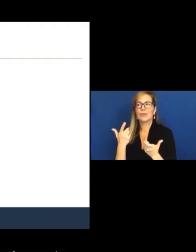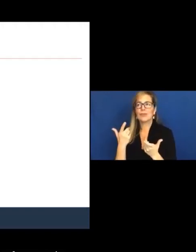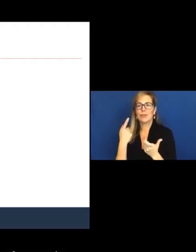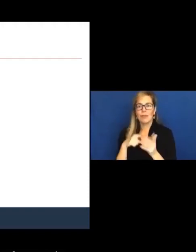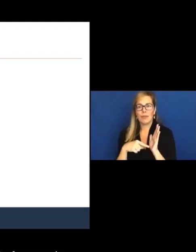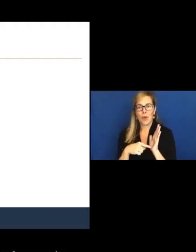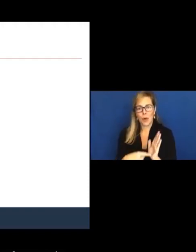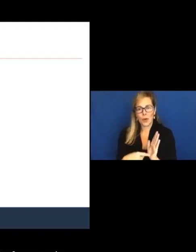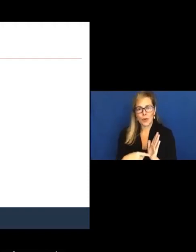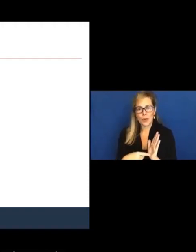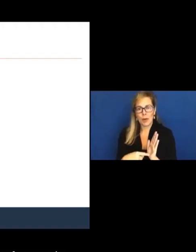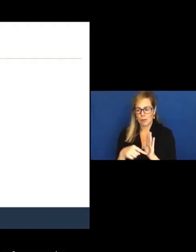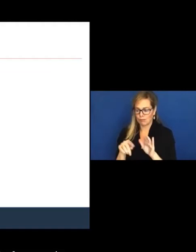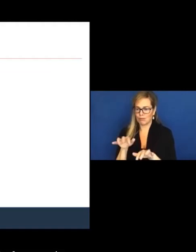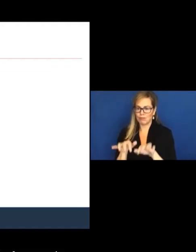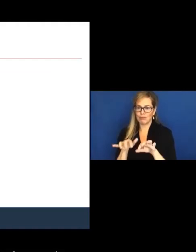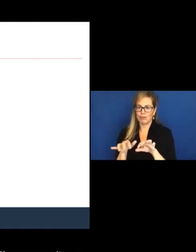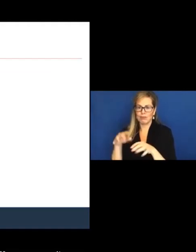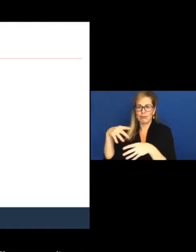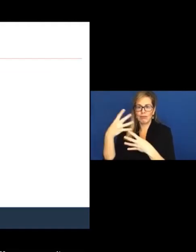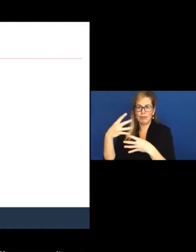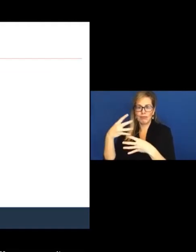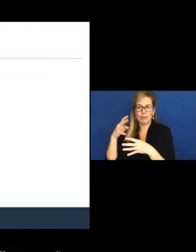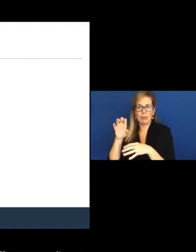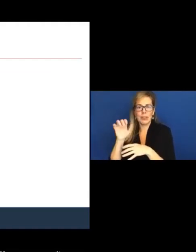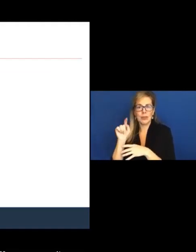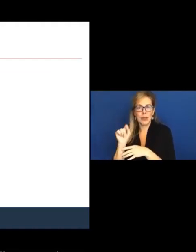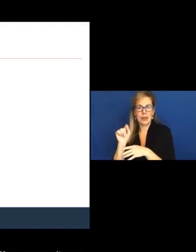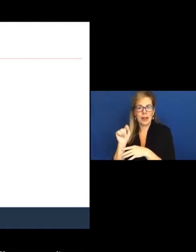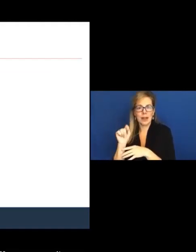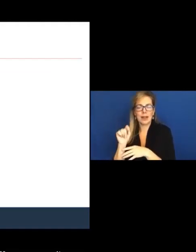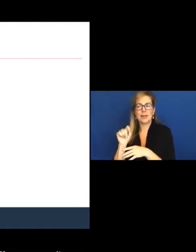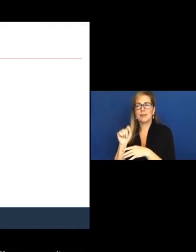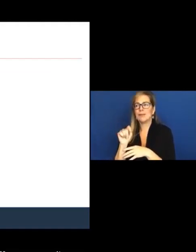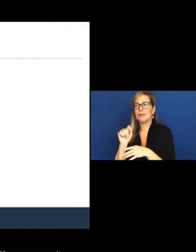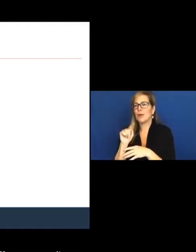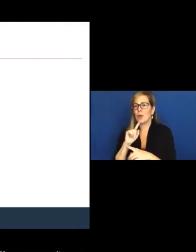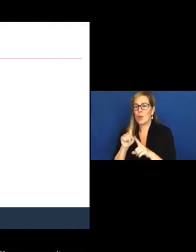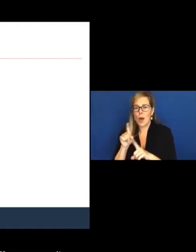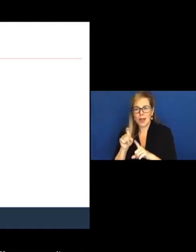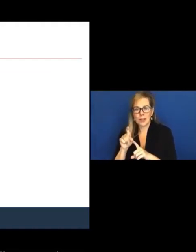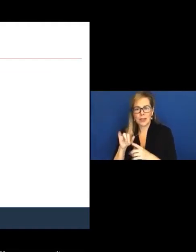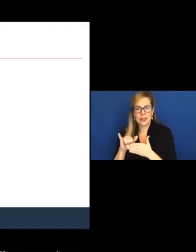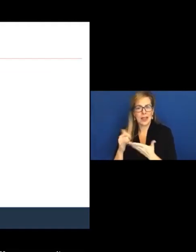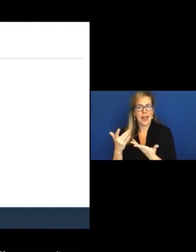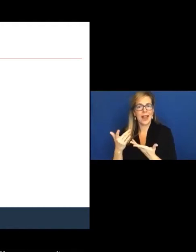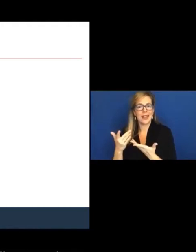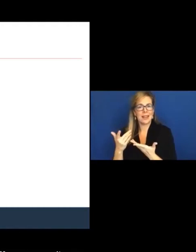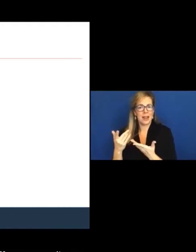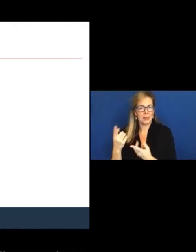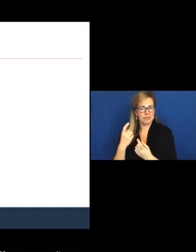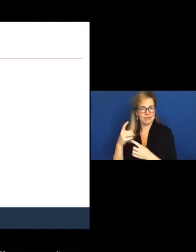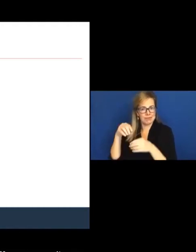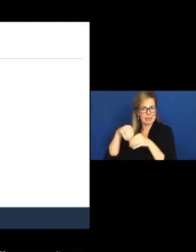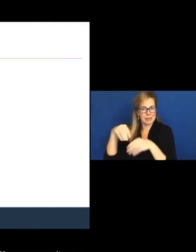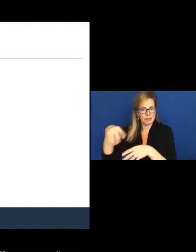things in the chat, such as spoken questions that have been asked, or off-camera